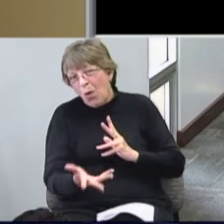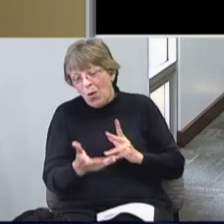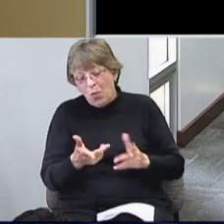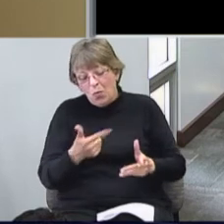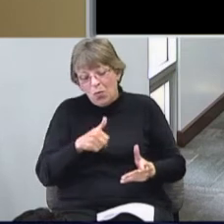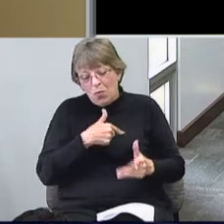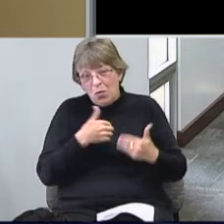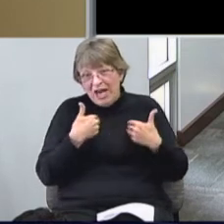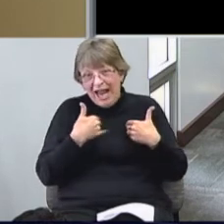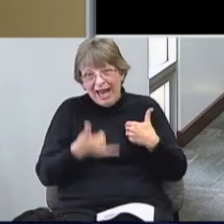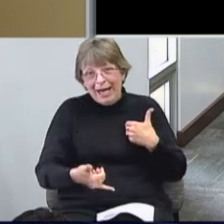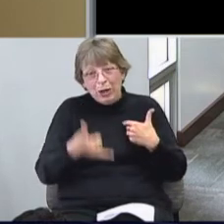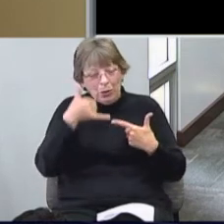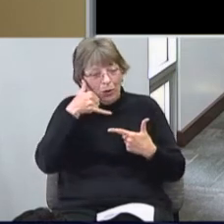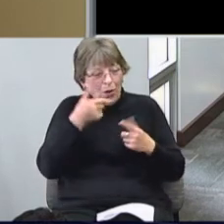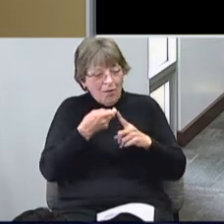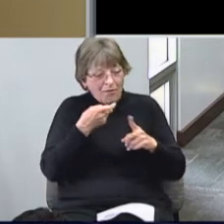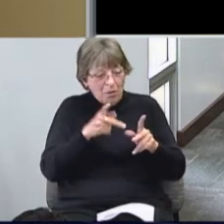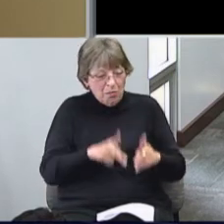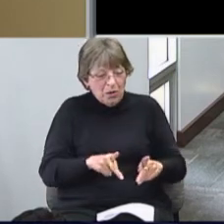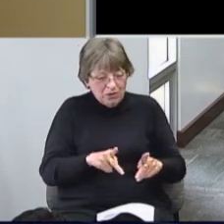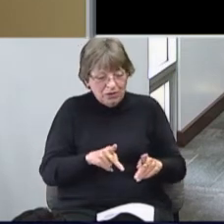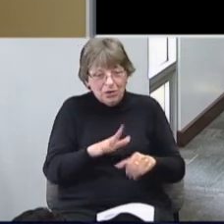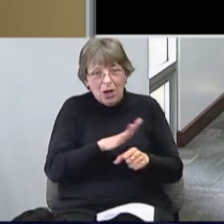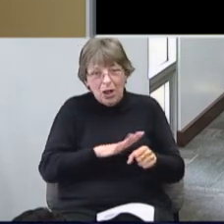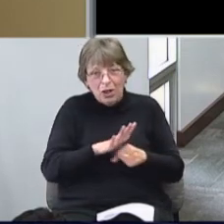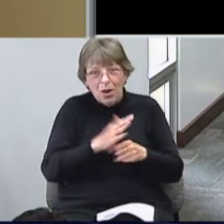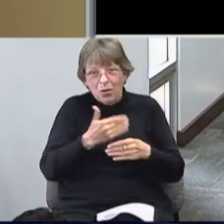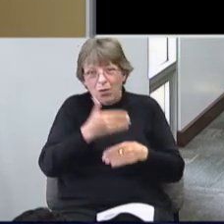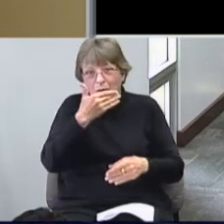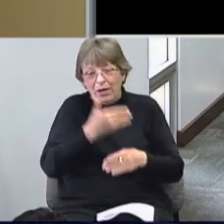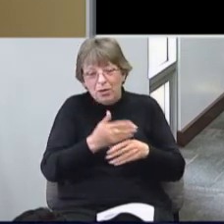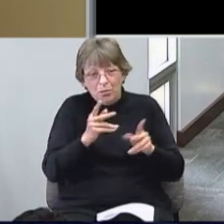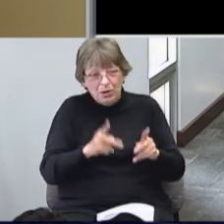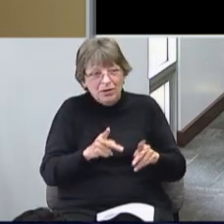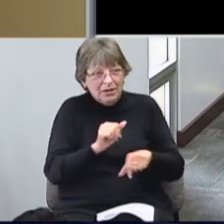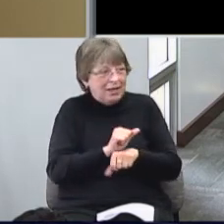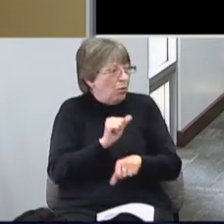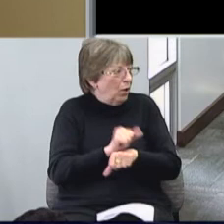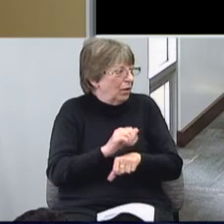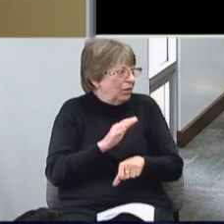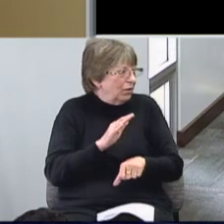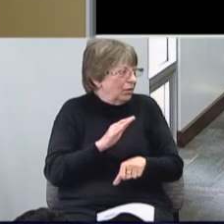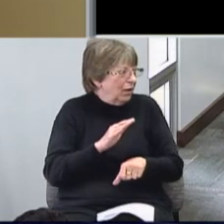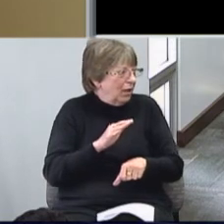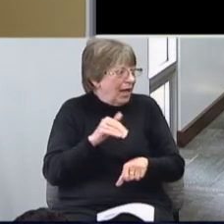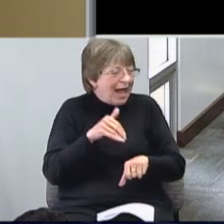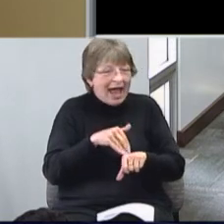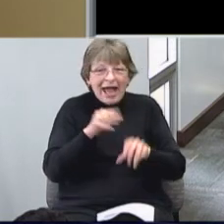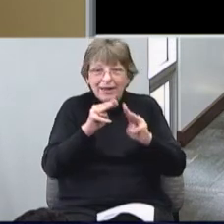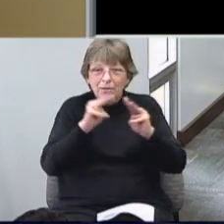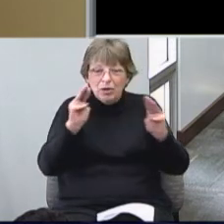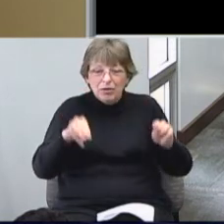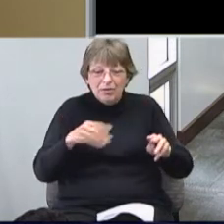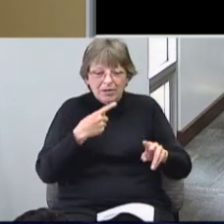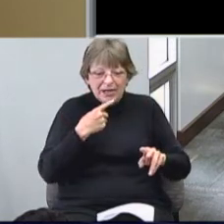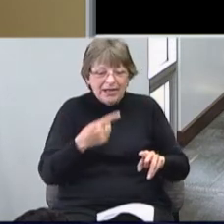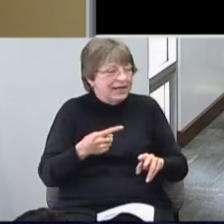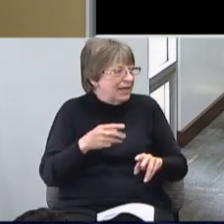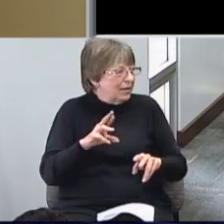back from somebody who's a local window expert. He did the windows at the museum, and he said it's a